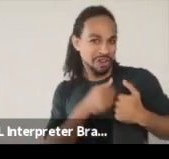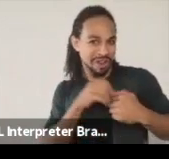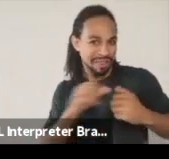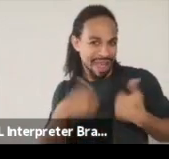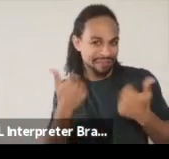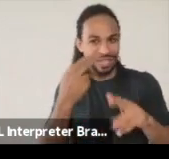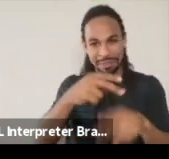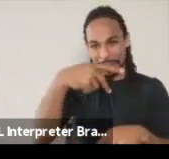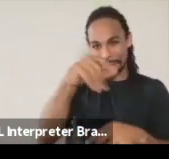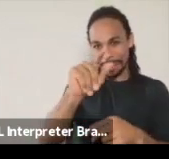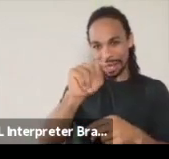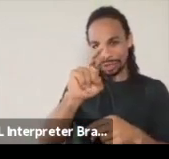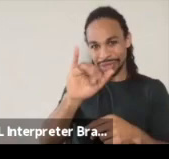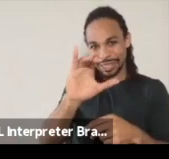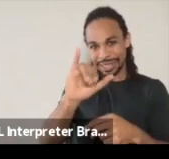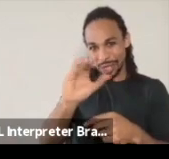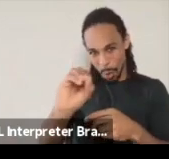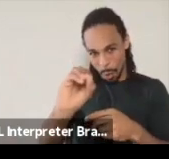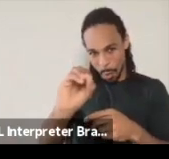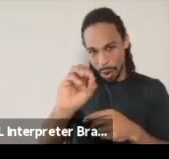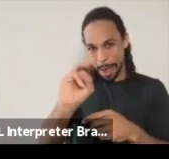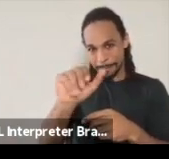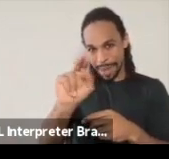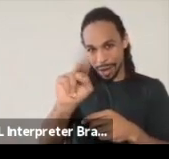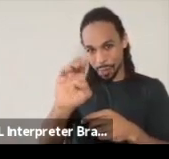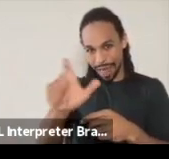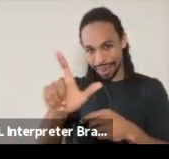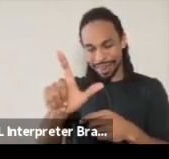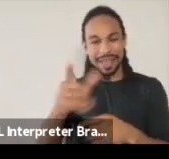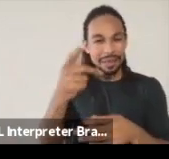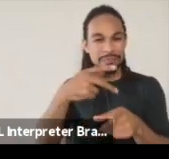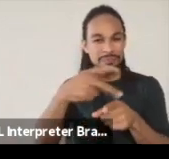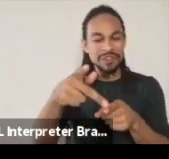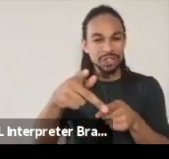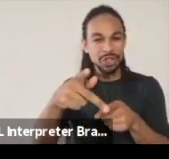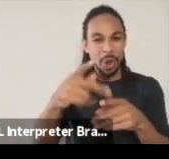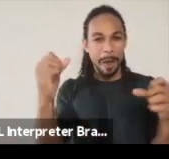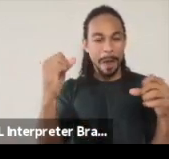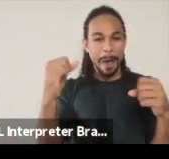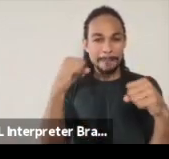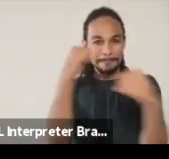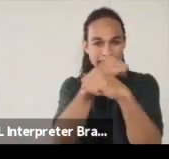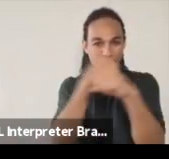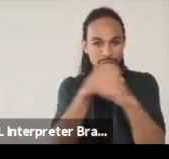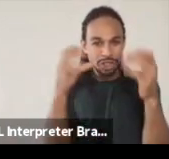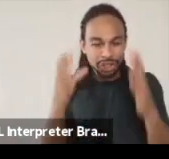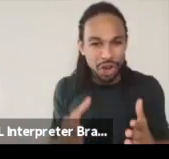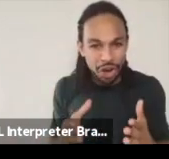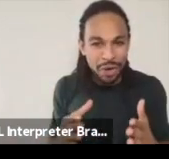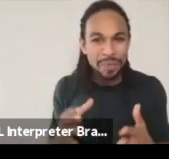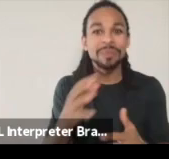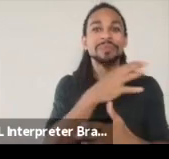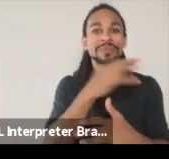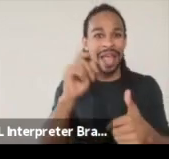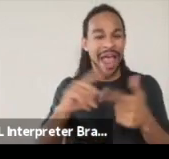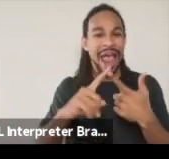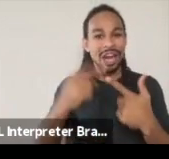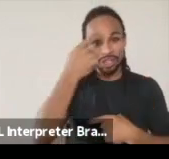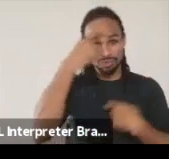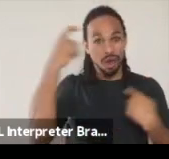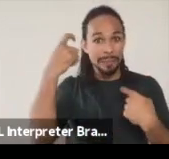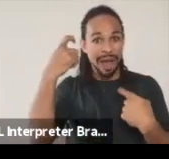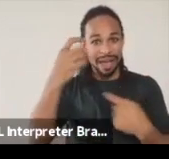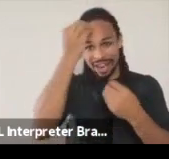Manuel, and he happens to be a professional boxer and also a trauma-informed somatic healer. And you can do